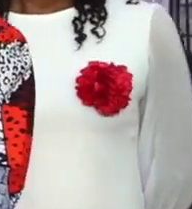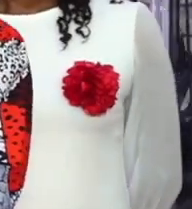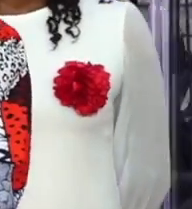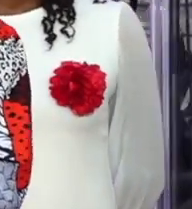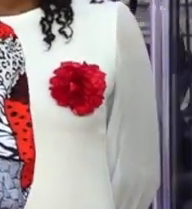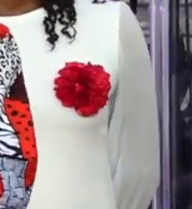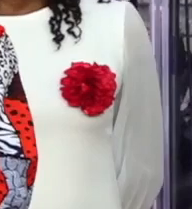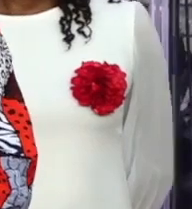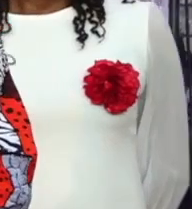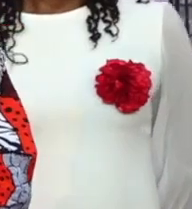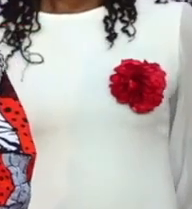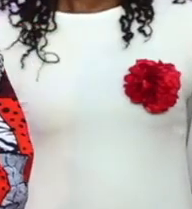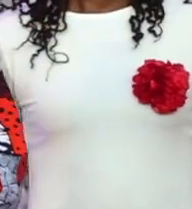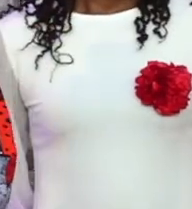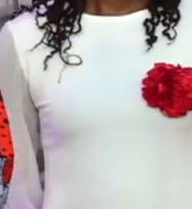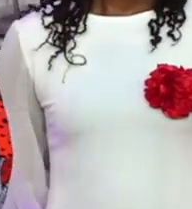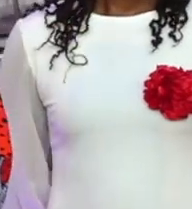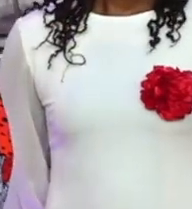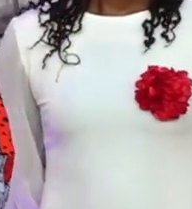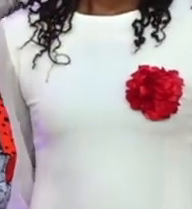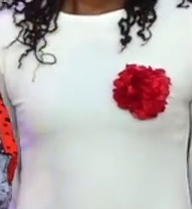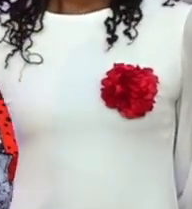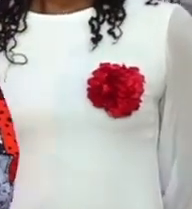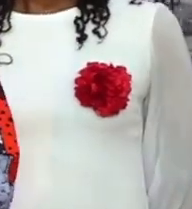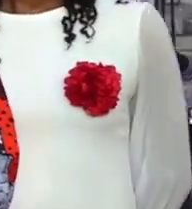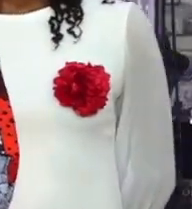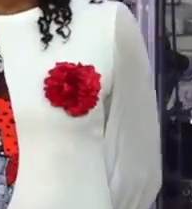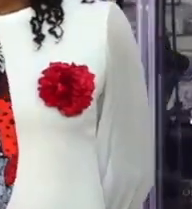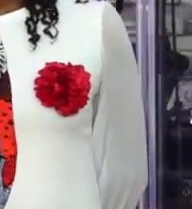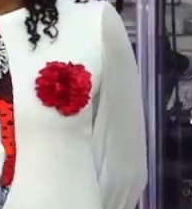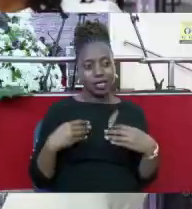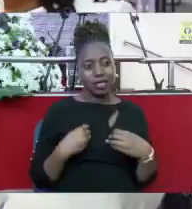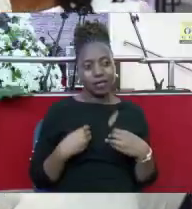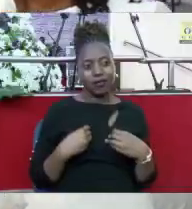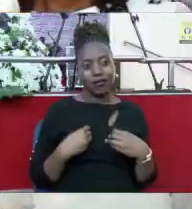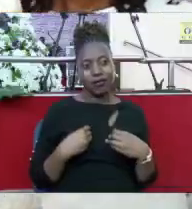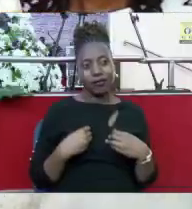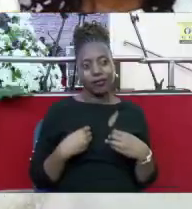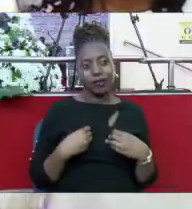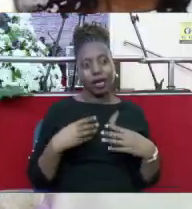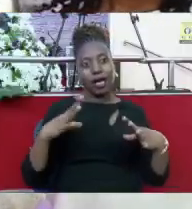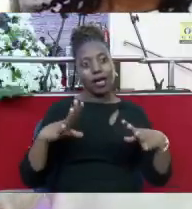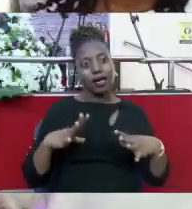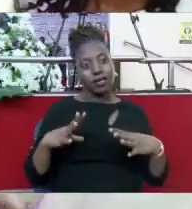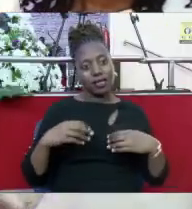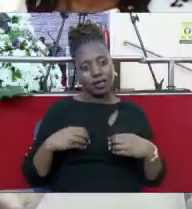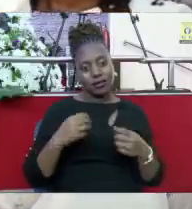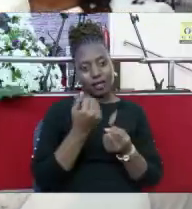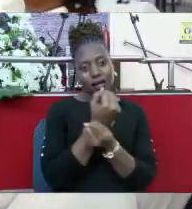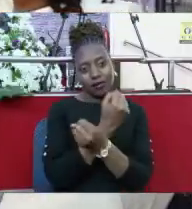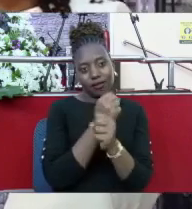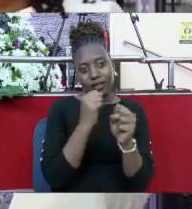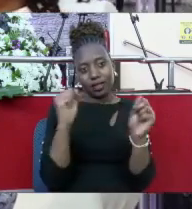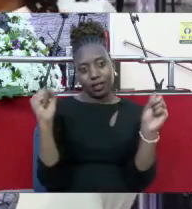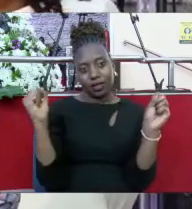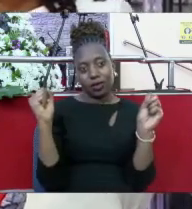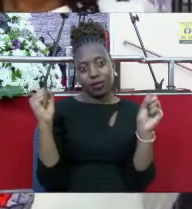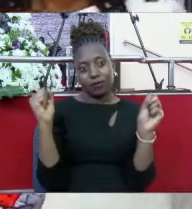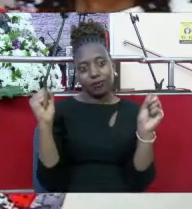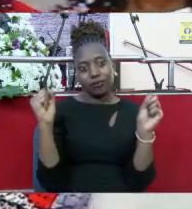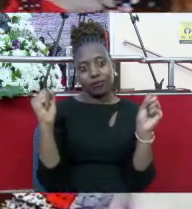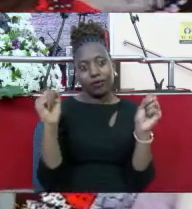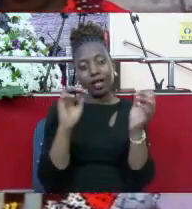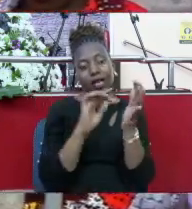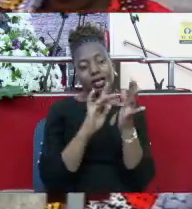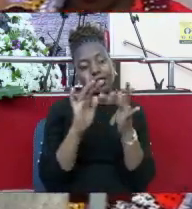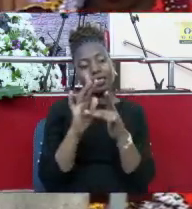And so just come and receive. And receive salvation. Jesus died,